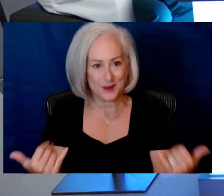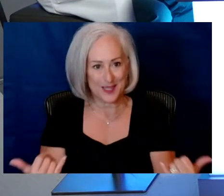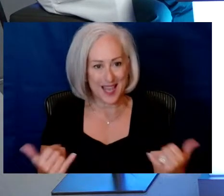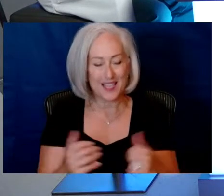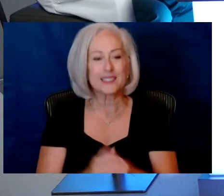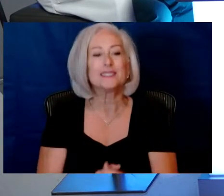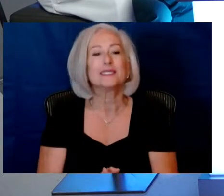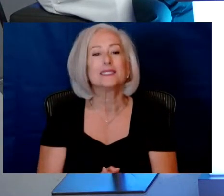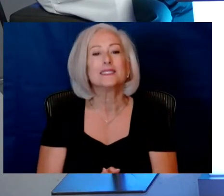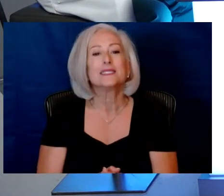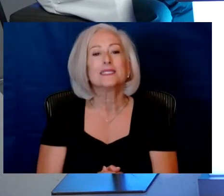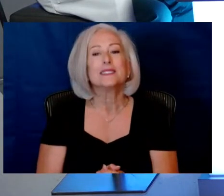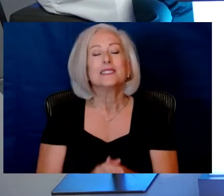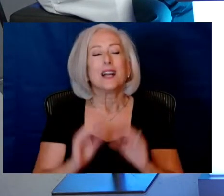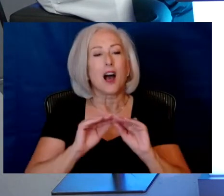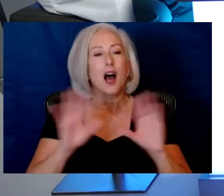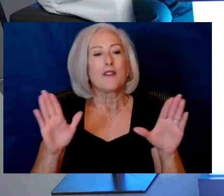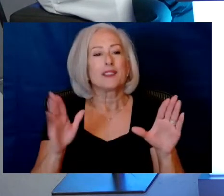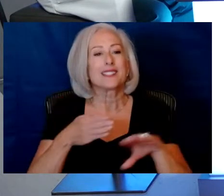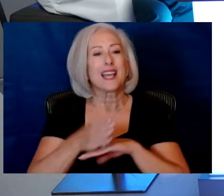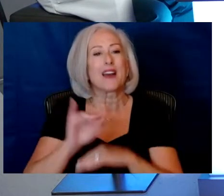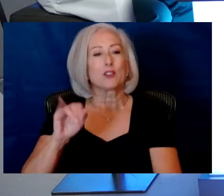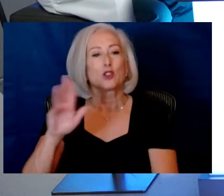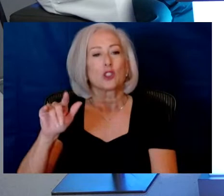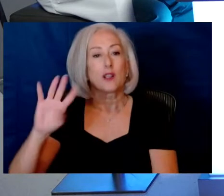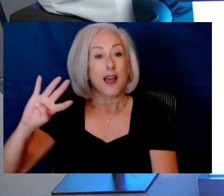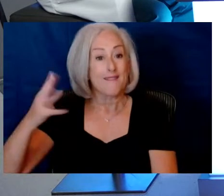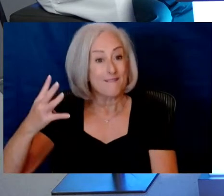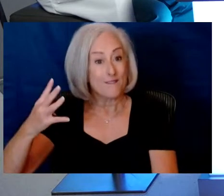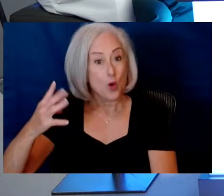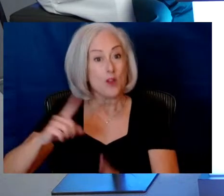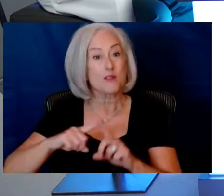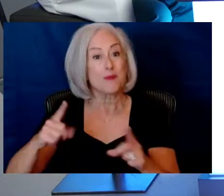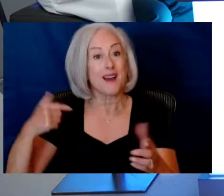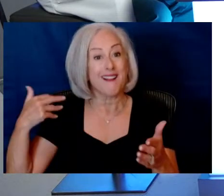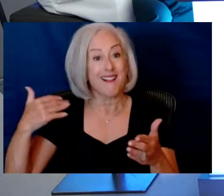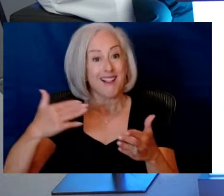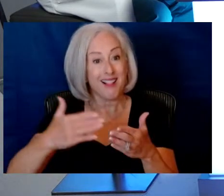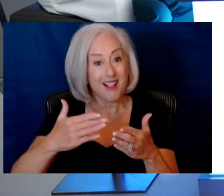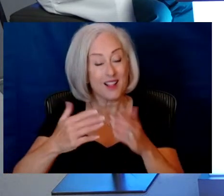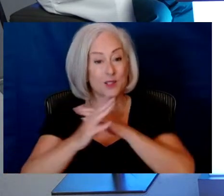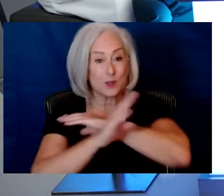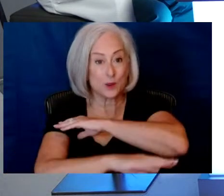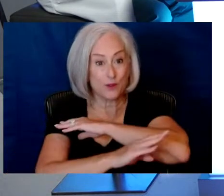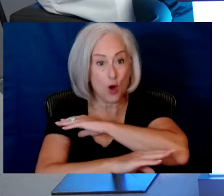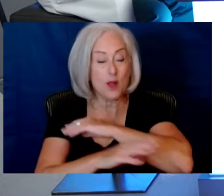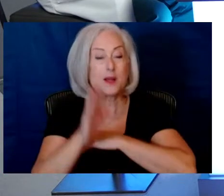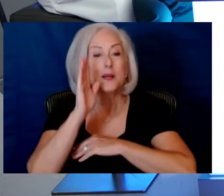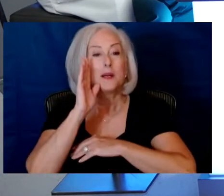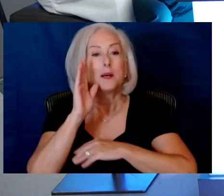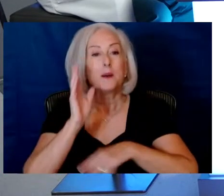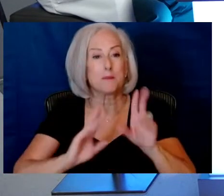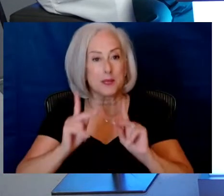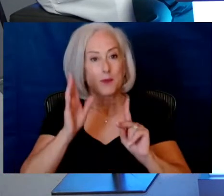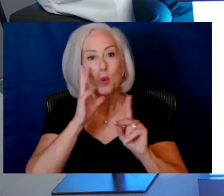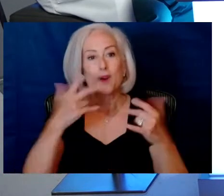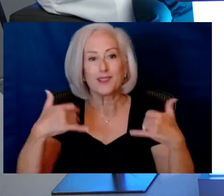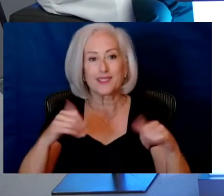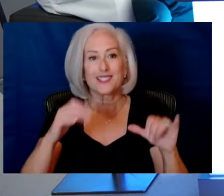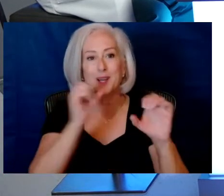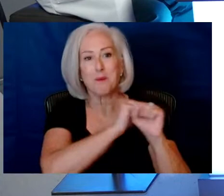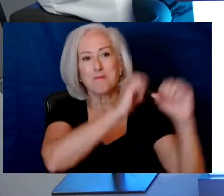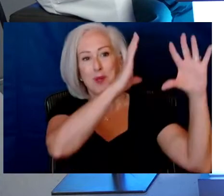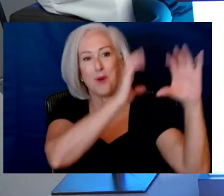of July, but going to be heading into the fall. People are still getting together. I'm sure people will still be blowing off fireworks, doing things like